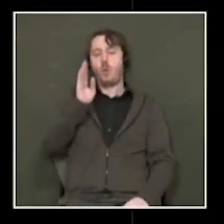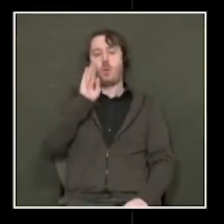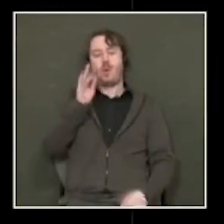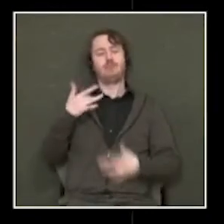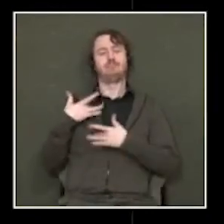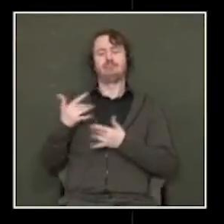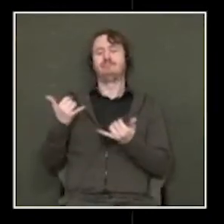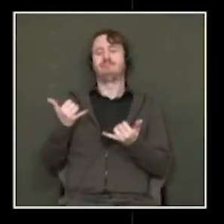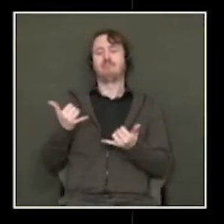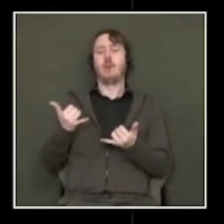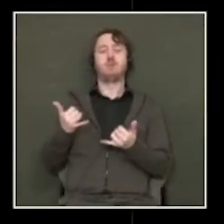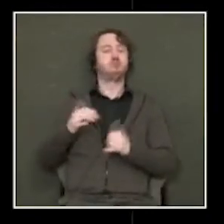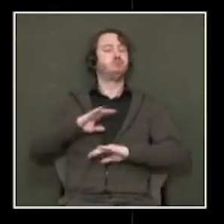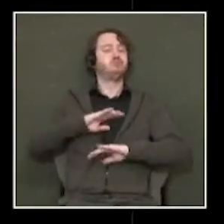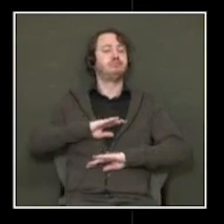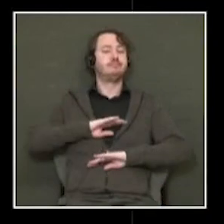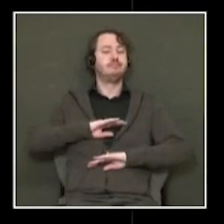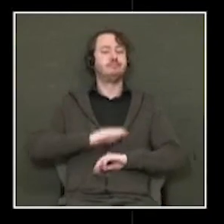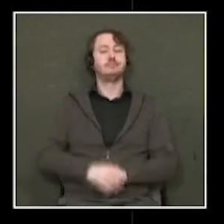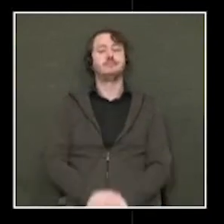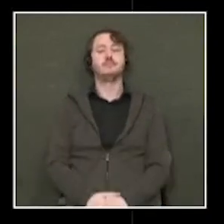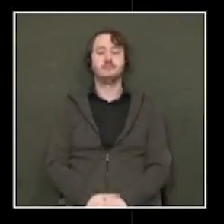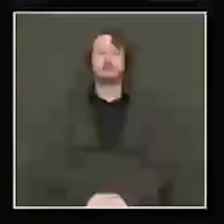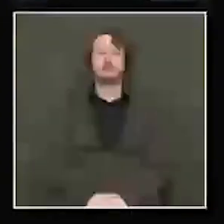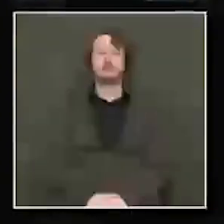right now we're good.